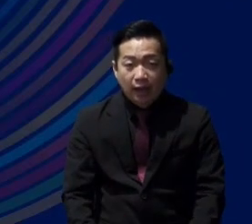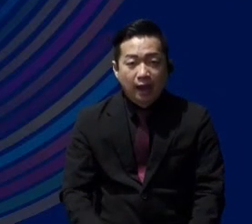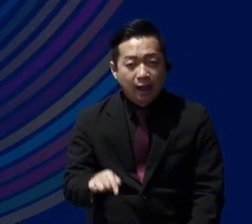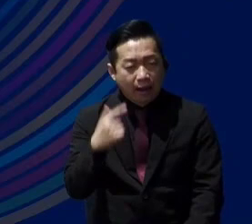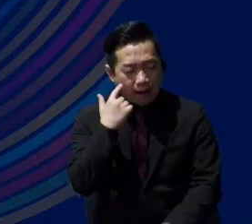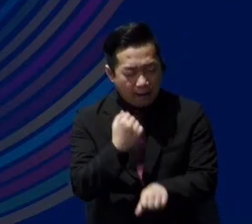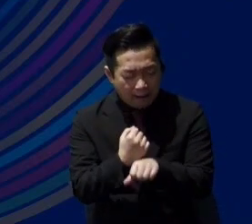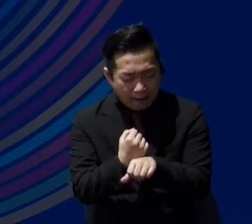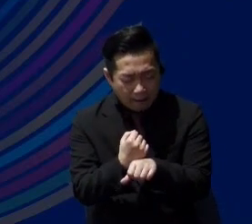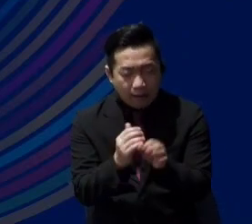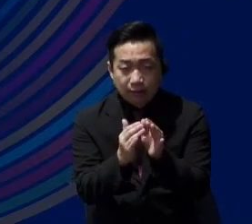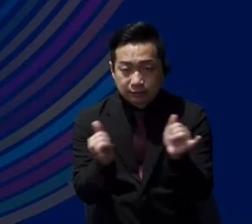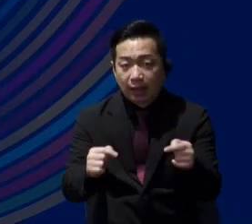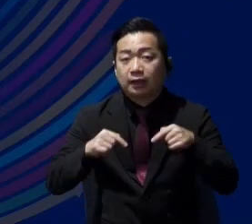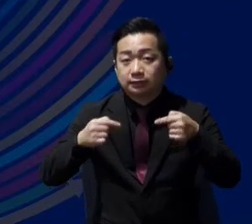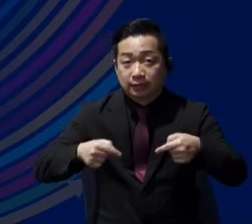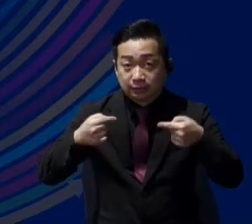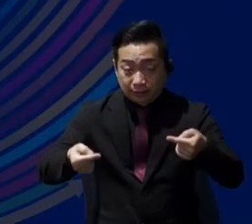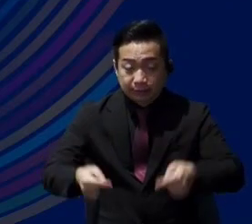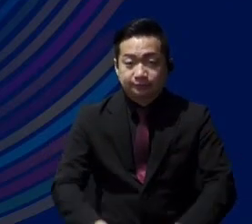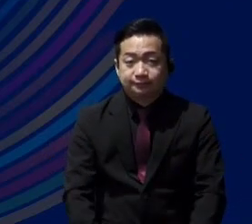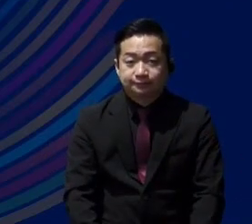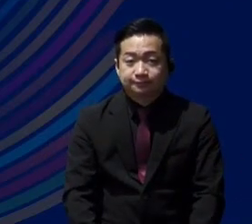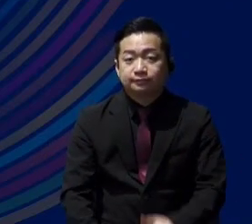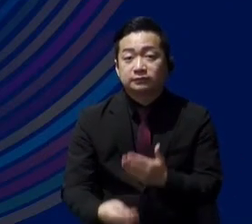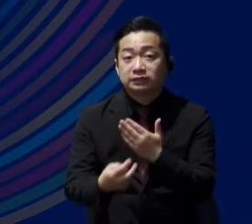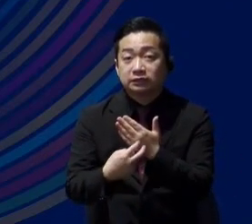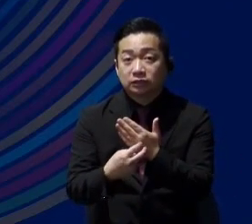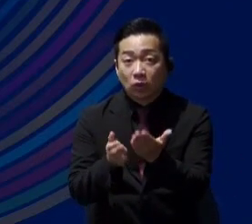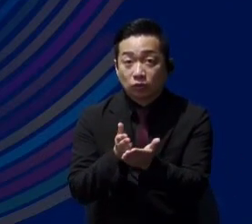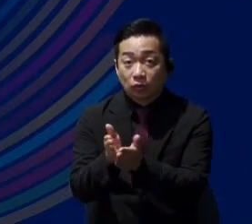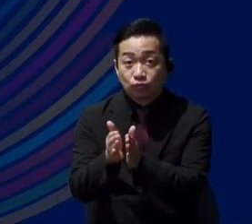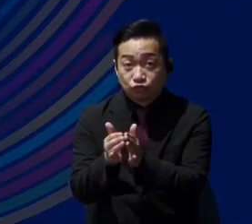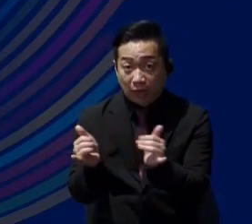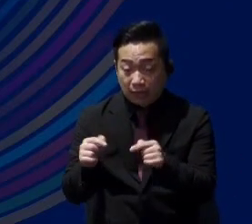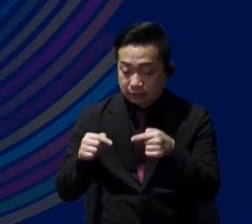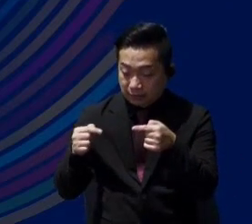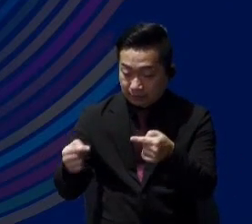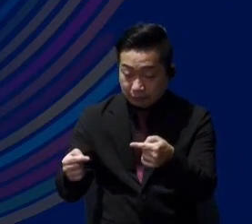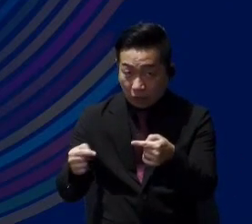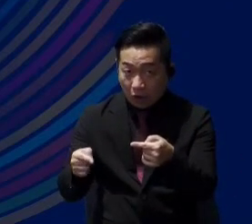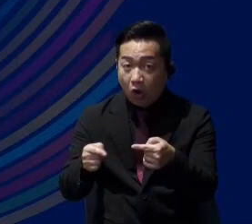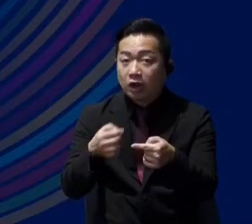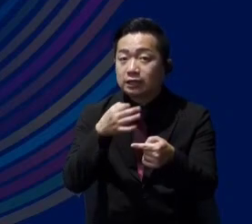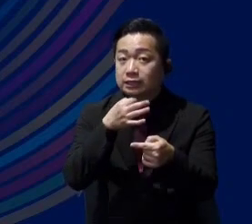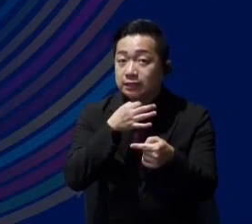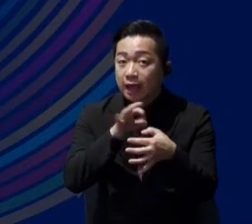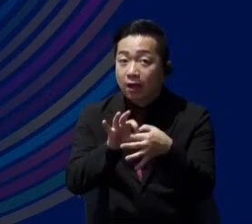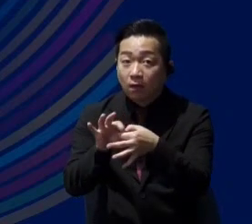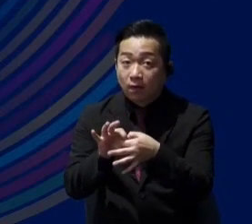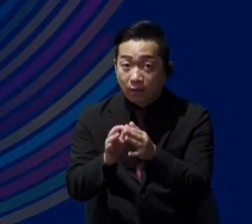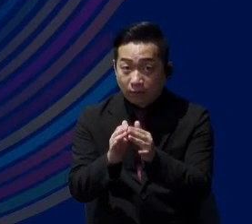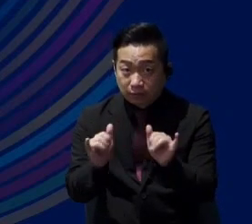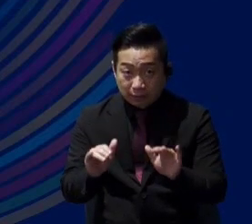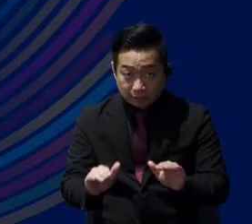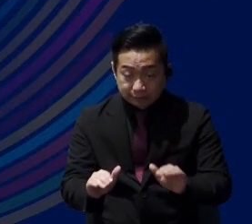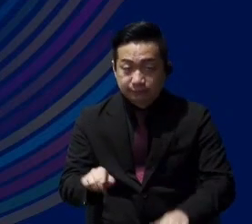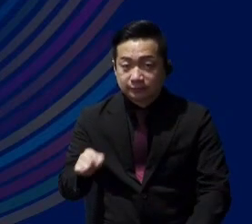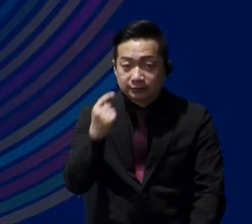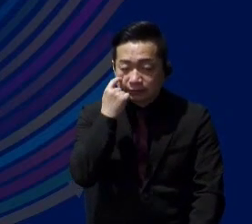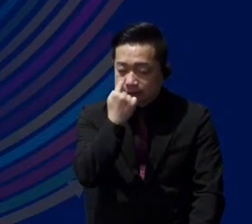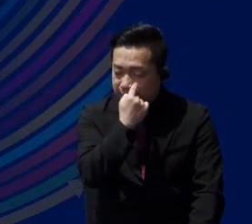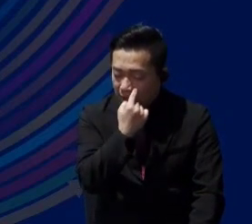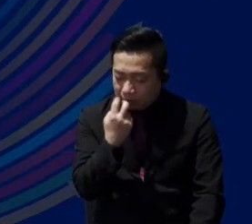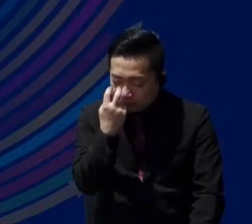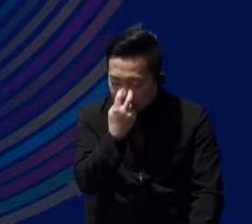the health fraternity to really look at, okay, we know the evidence now, how do we act? And I think we don't have much time.